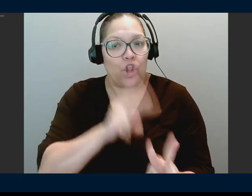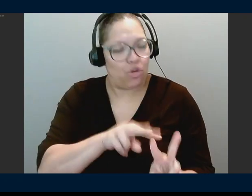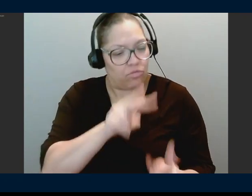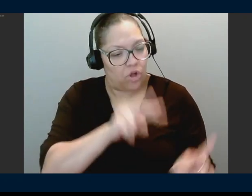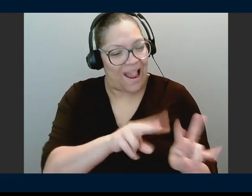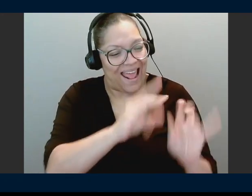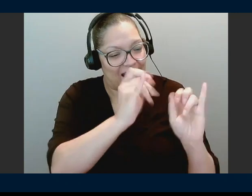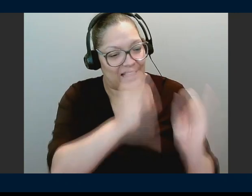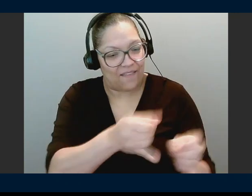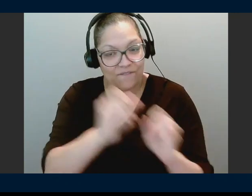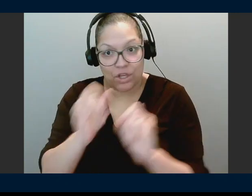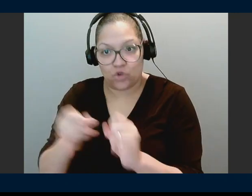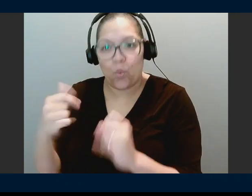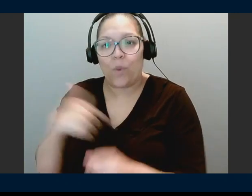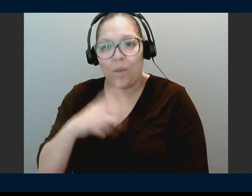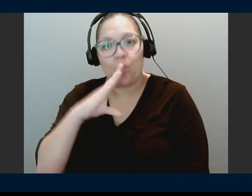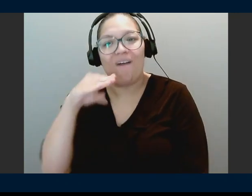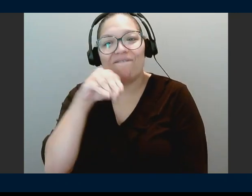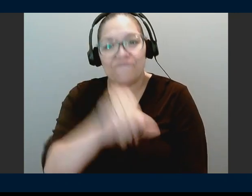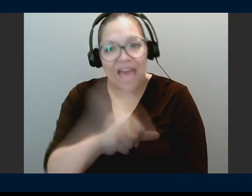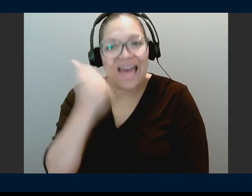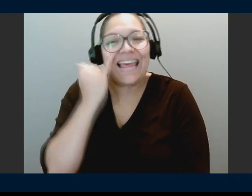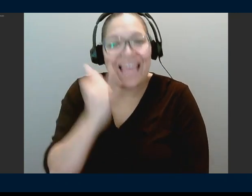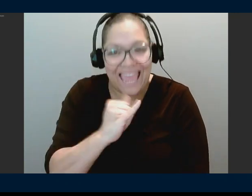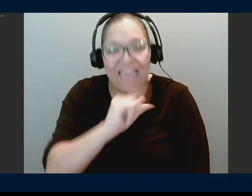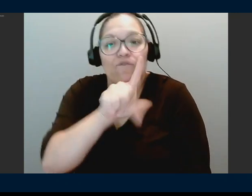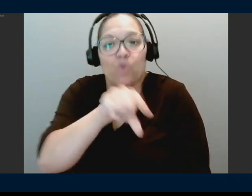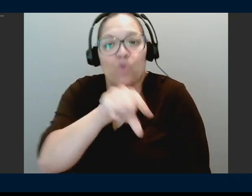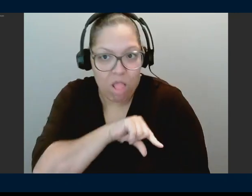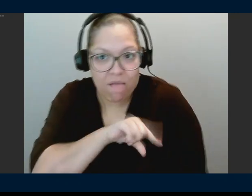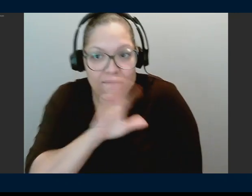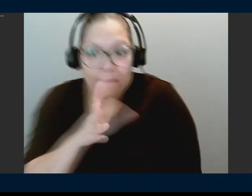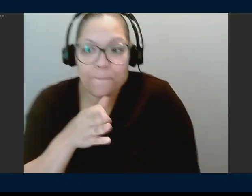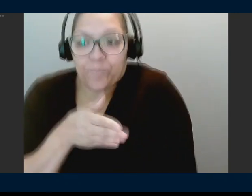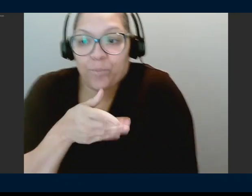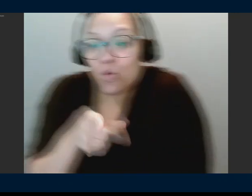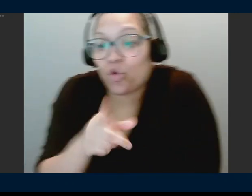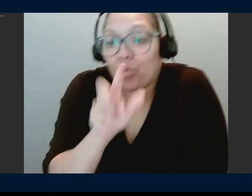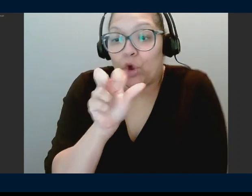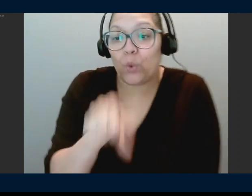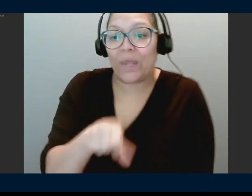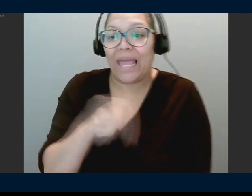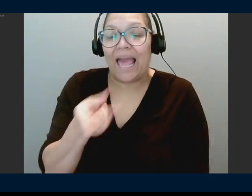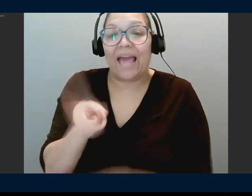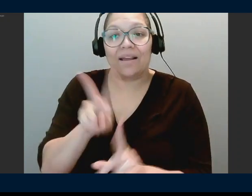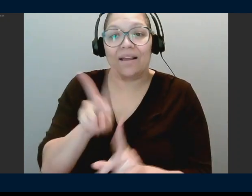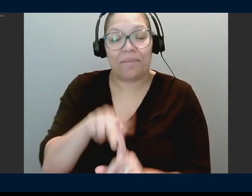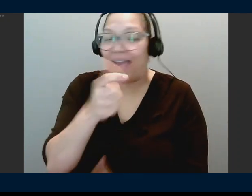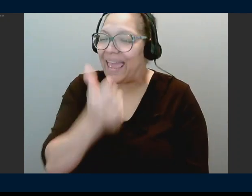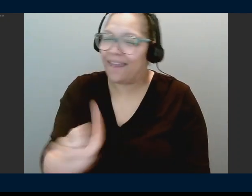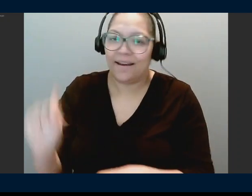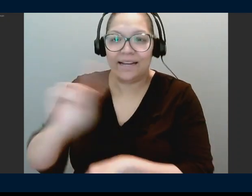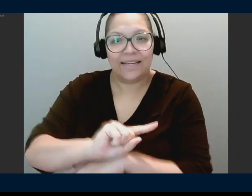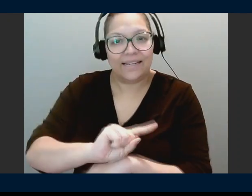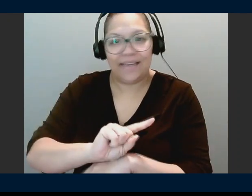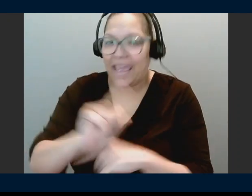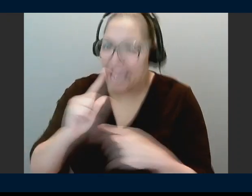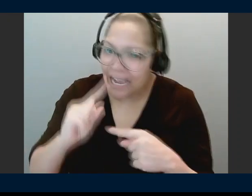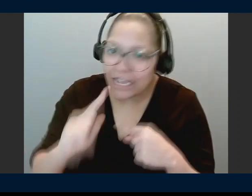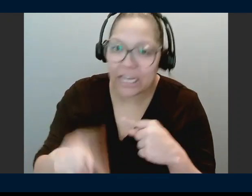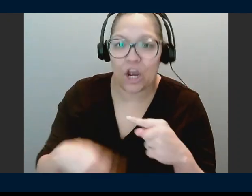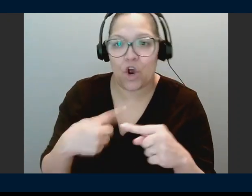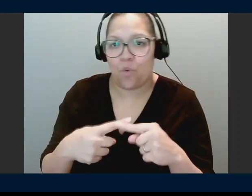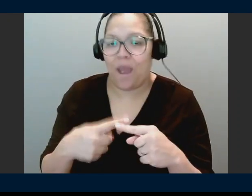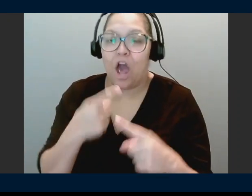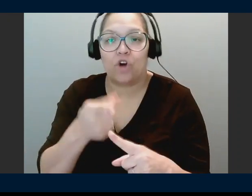fund every student who is eligible. And you can apply any day, year-round. Applications are